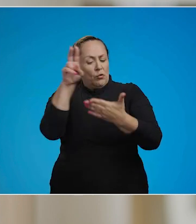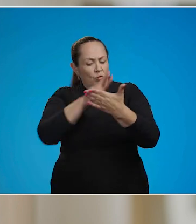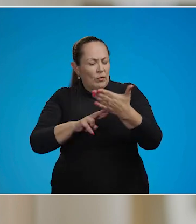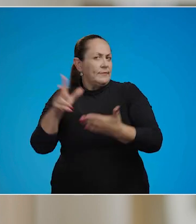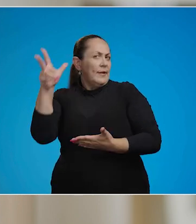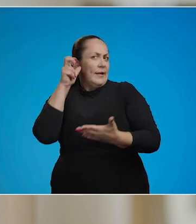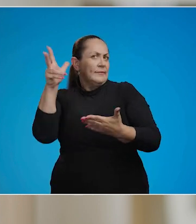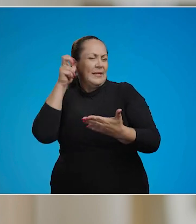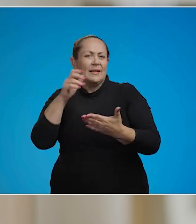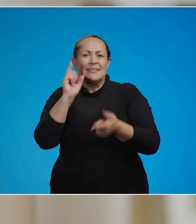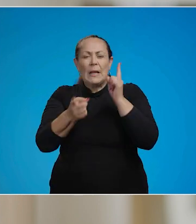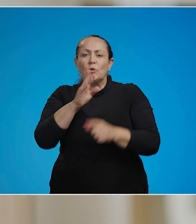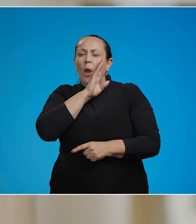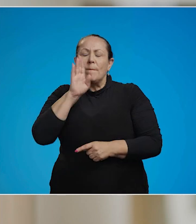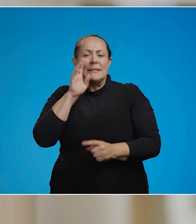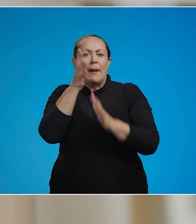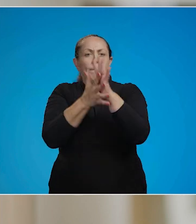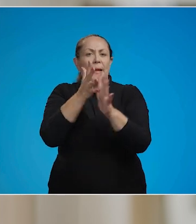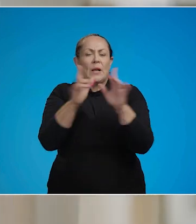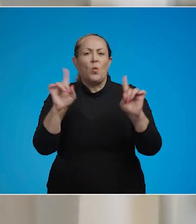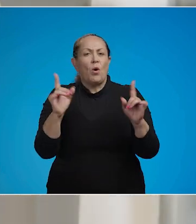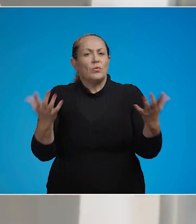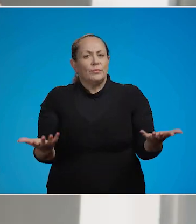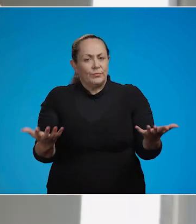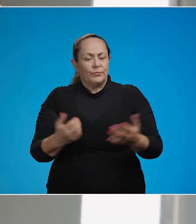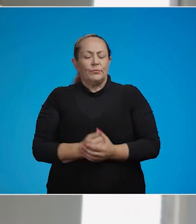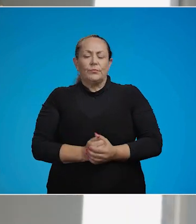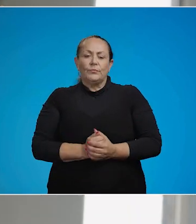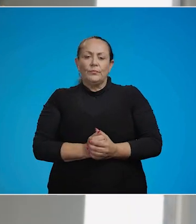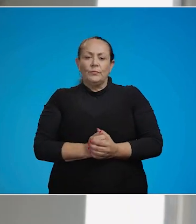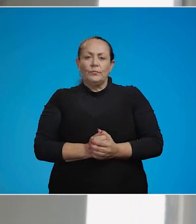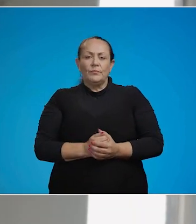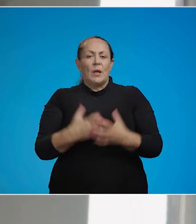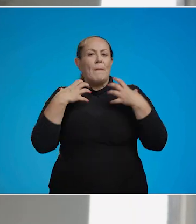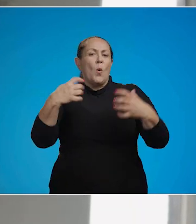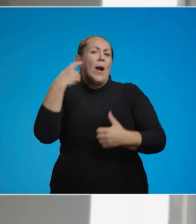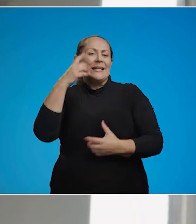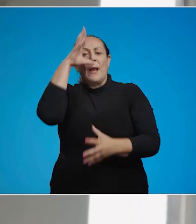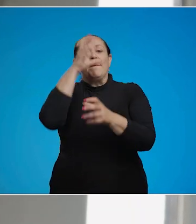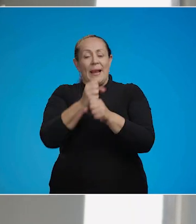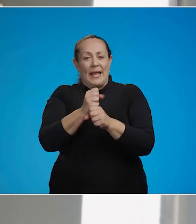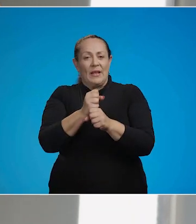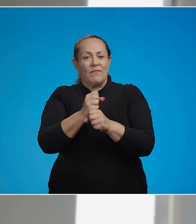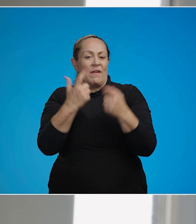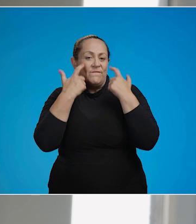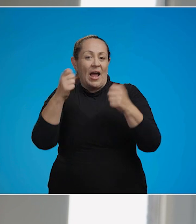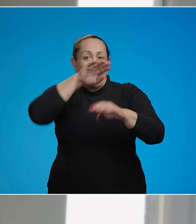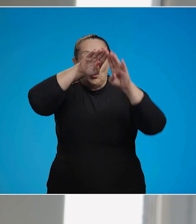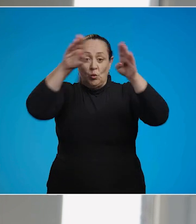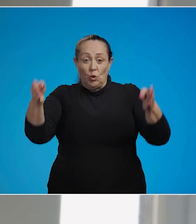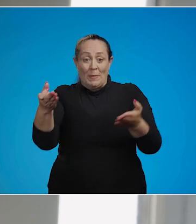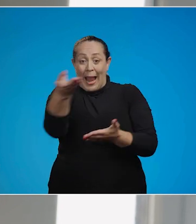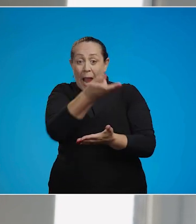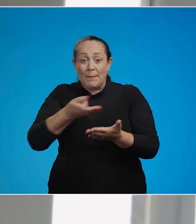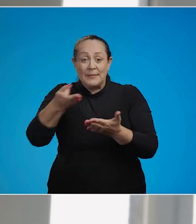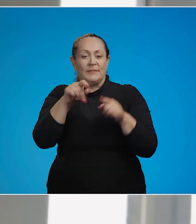read or listen to in the scriptures also. It would be easy to believe that the discovery of the empty